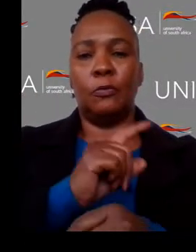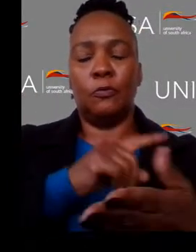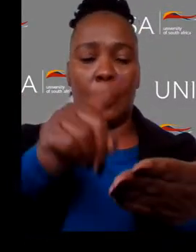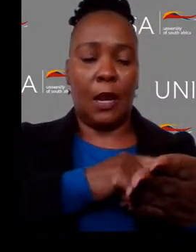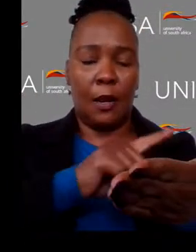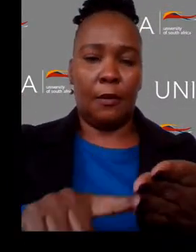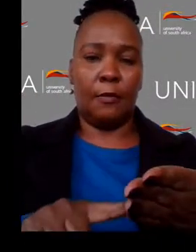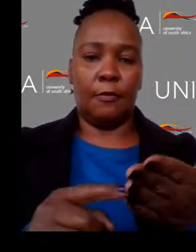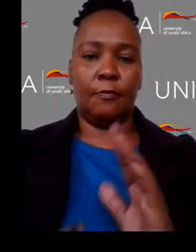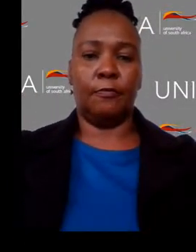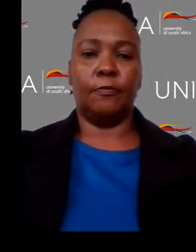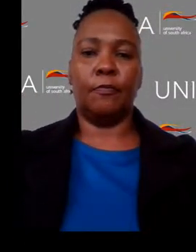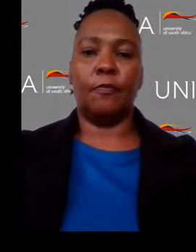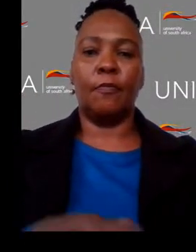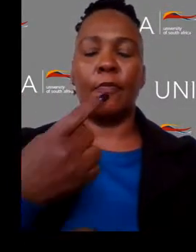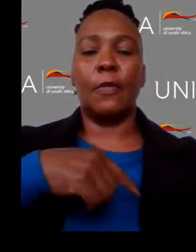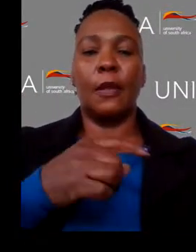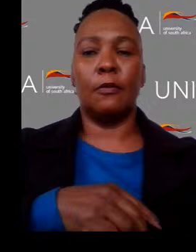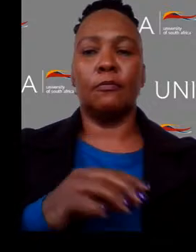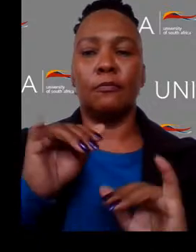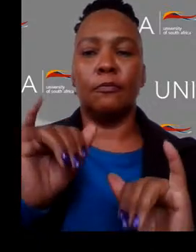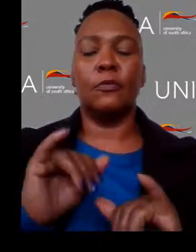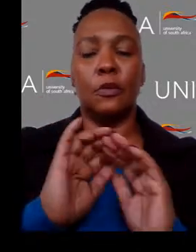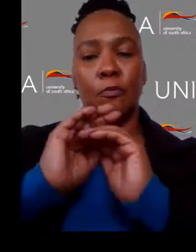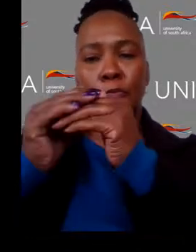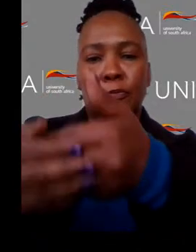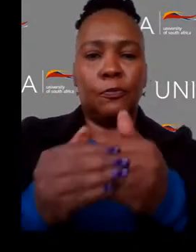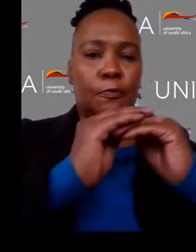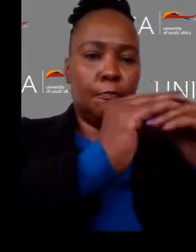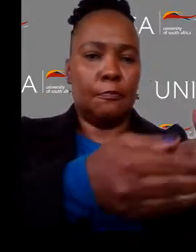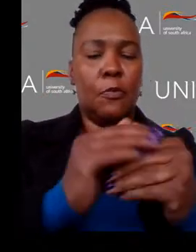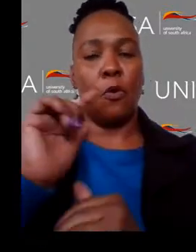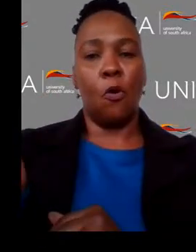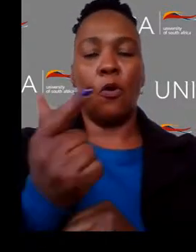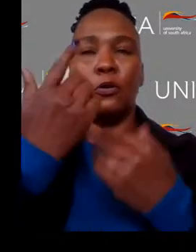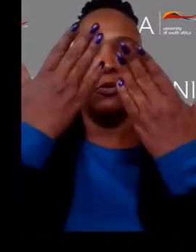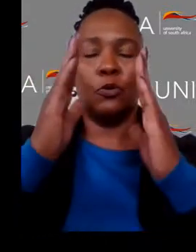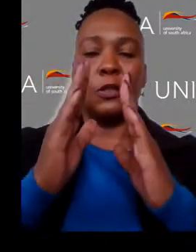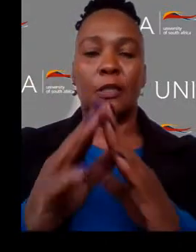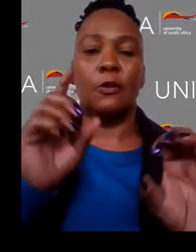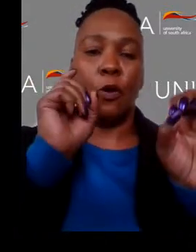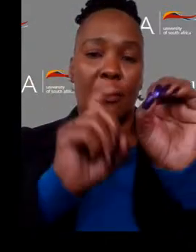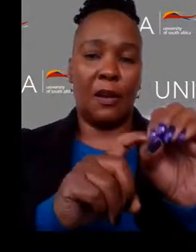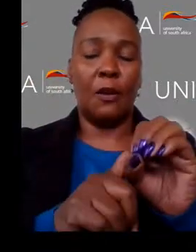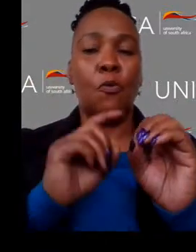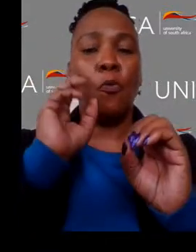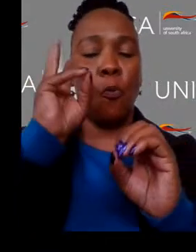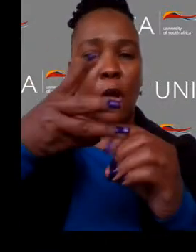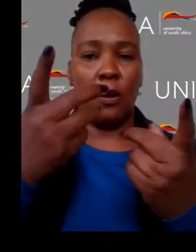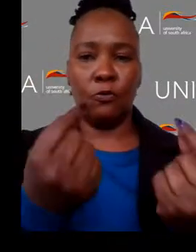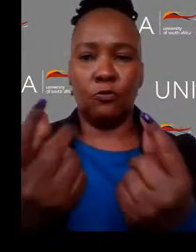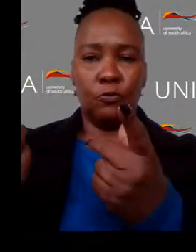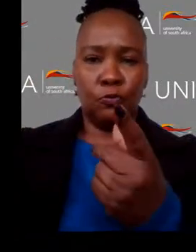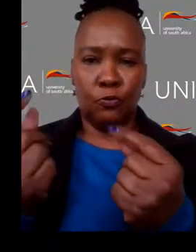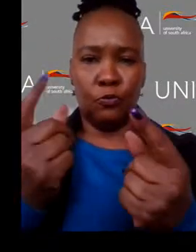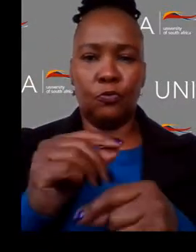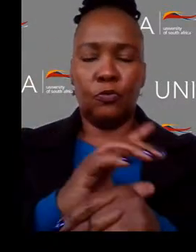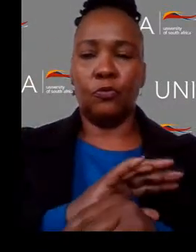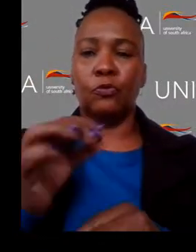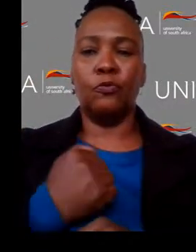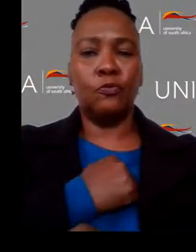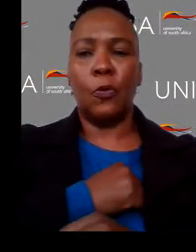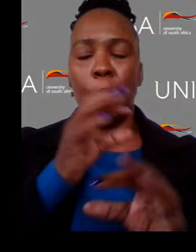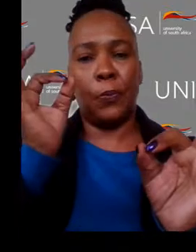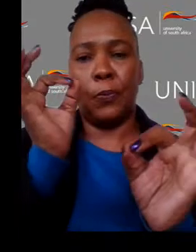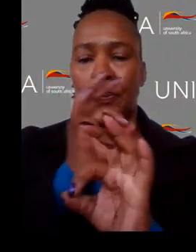Our stance is to protect all students' qualification, and we shall do so vigorously and